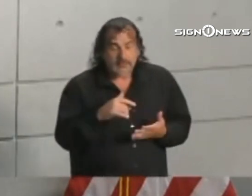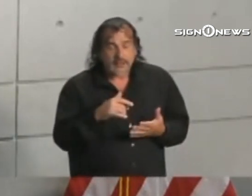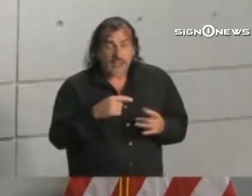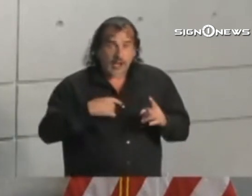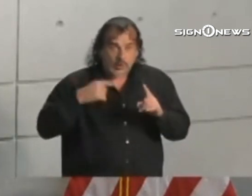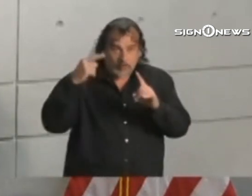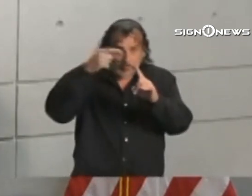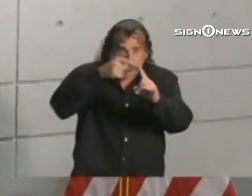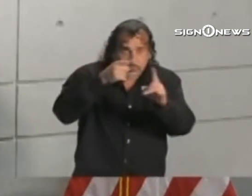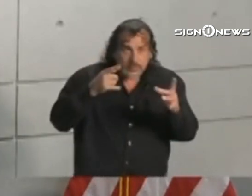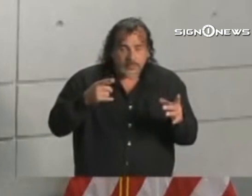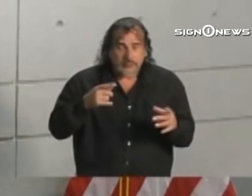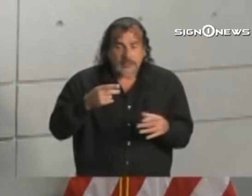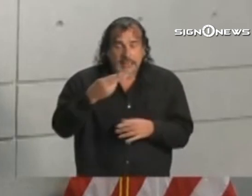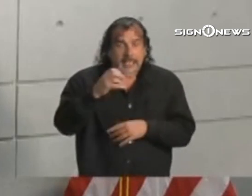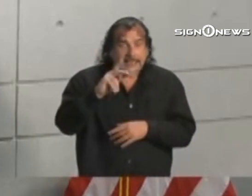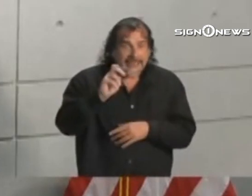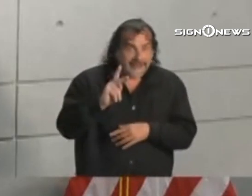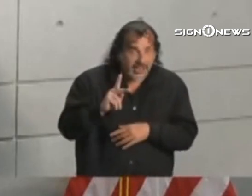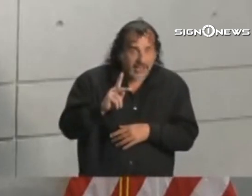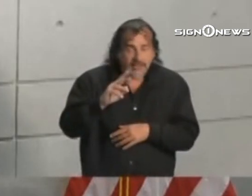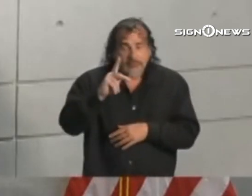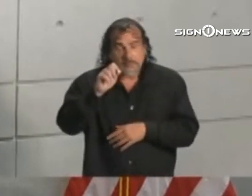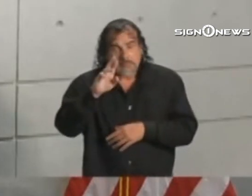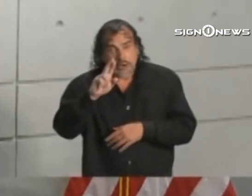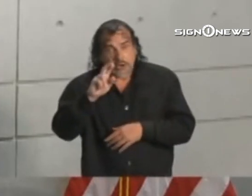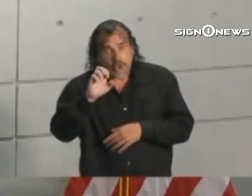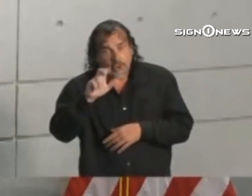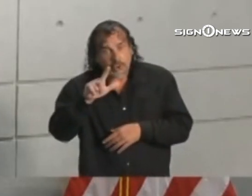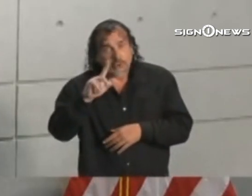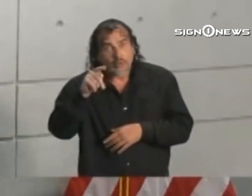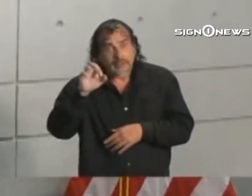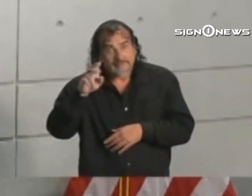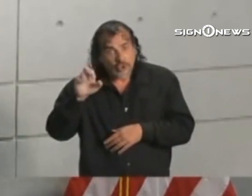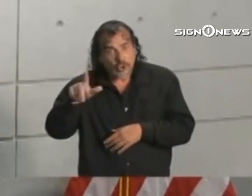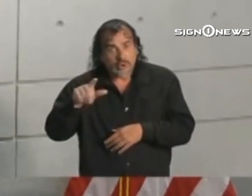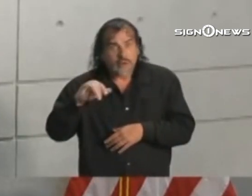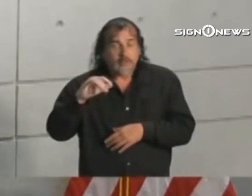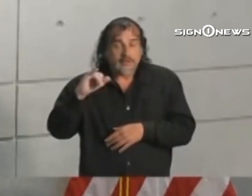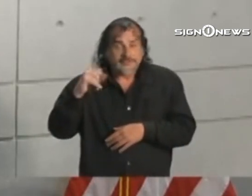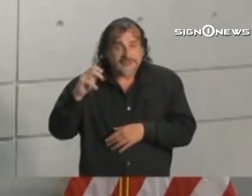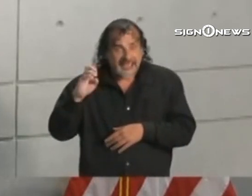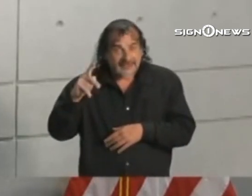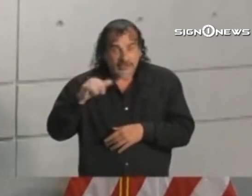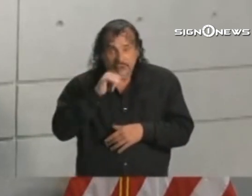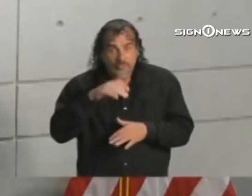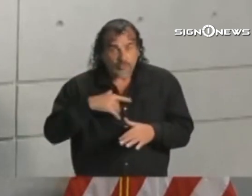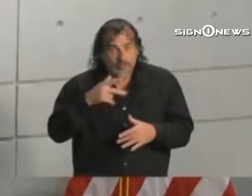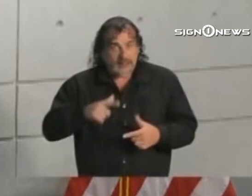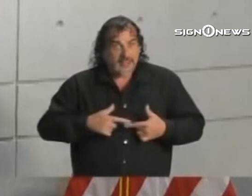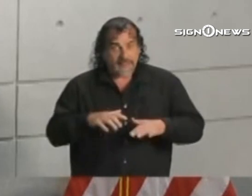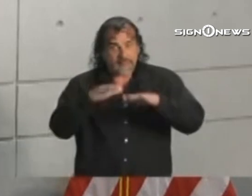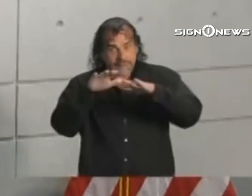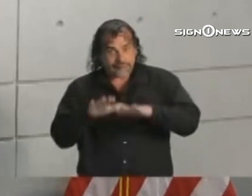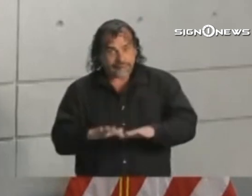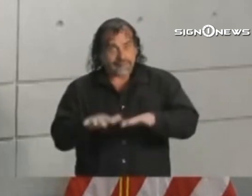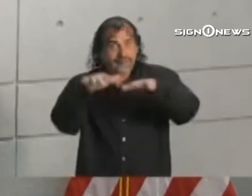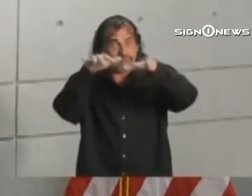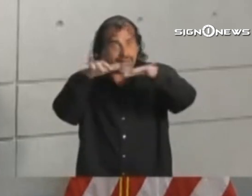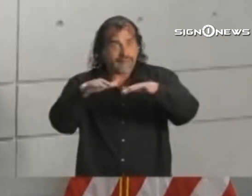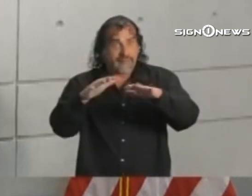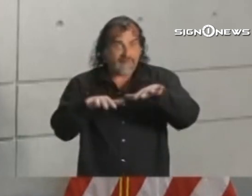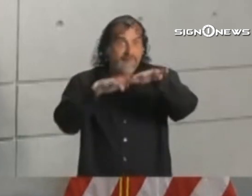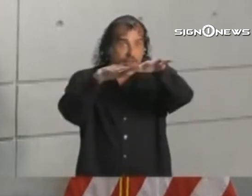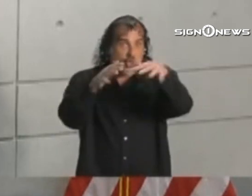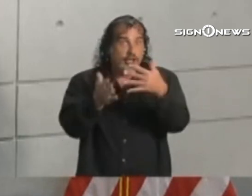the people in Hancock and Pearl River and Harrison and Jackson counties that live in low-lying areas, this is not news to them.